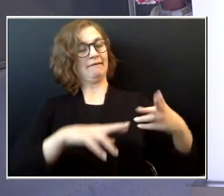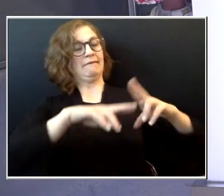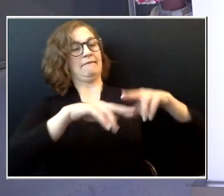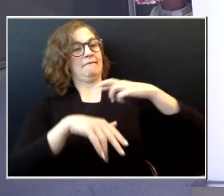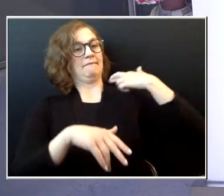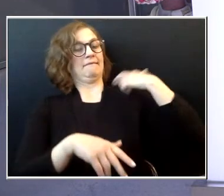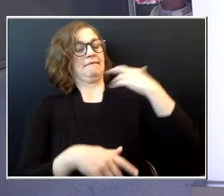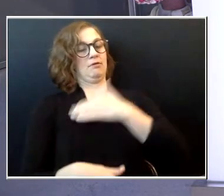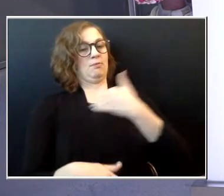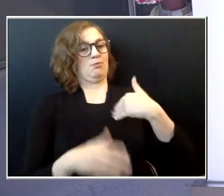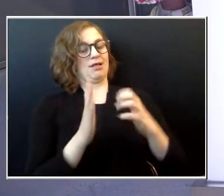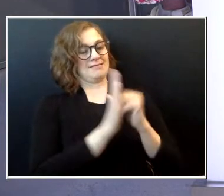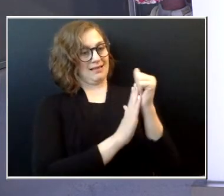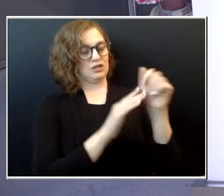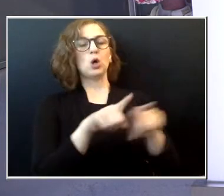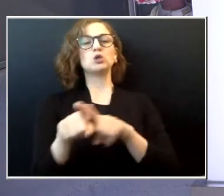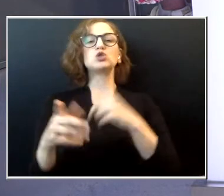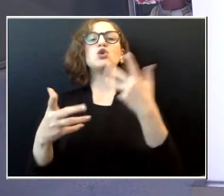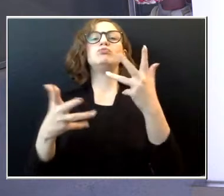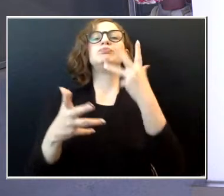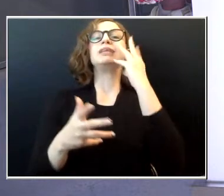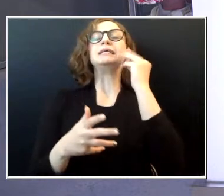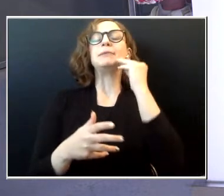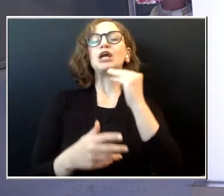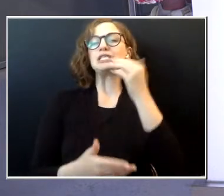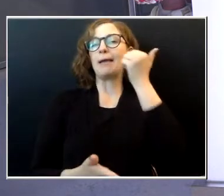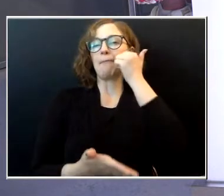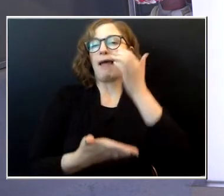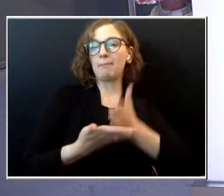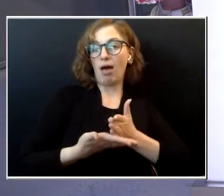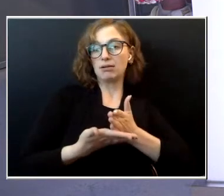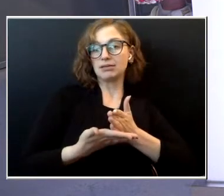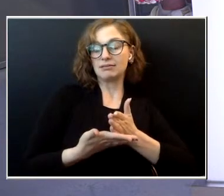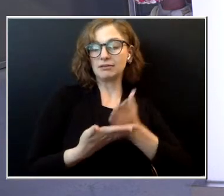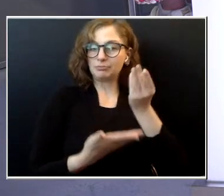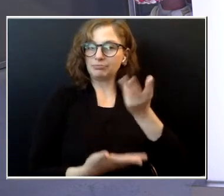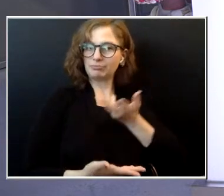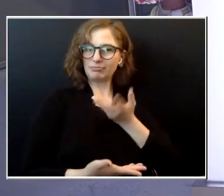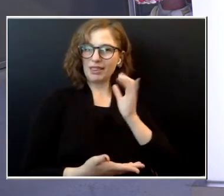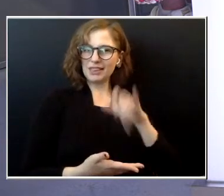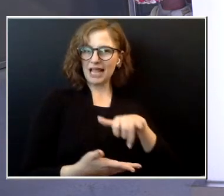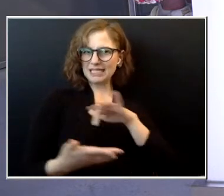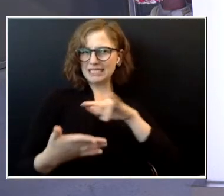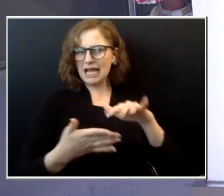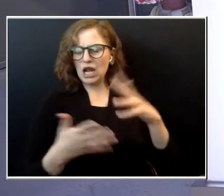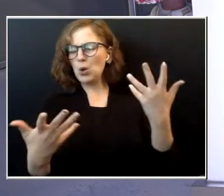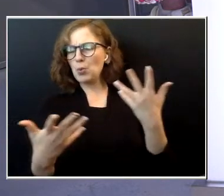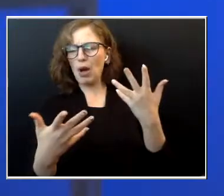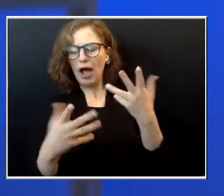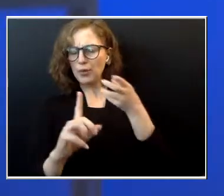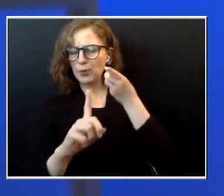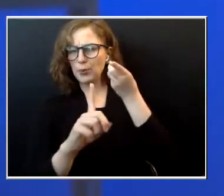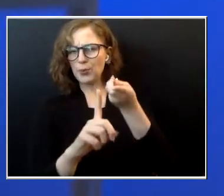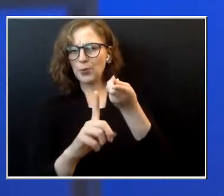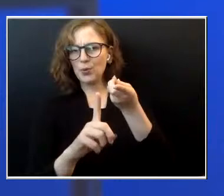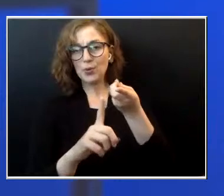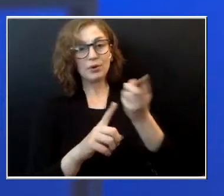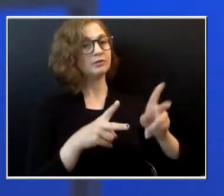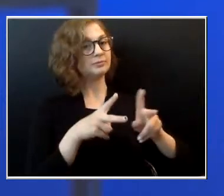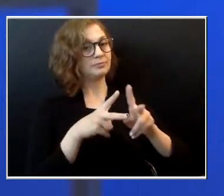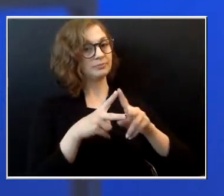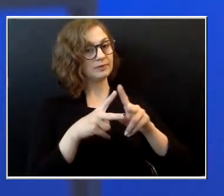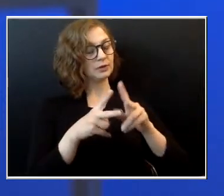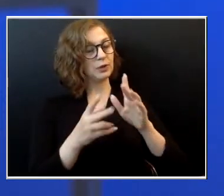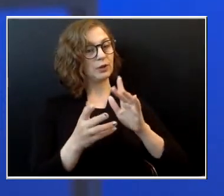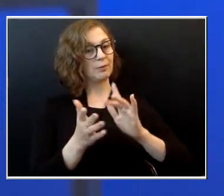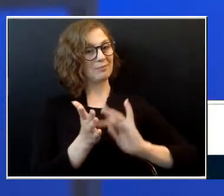symptoms. Tell us about these medications and what the hope is with this study. Well, these 2 medicines, conjugated